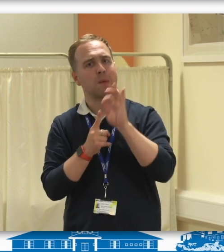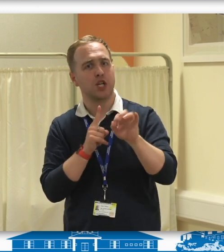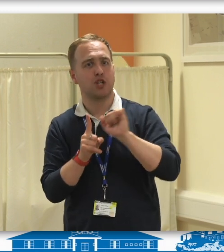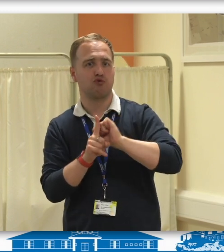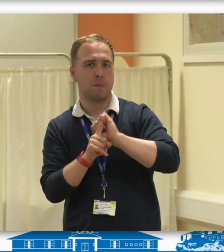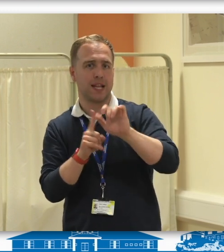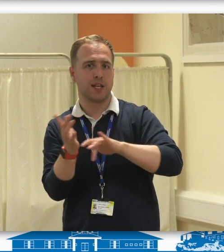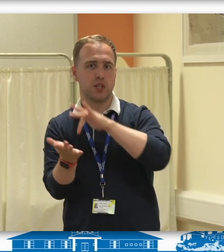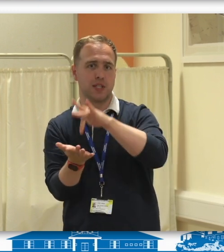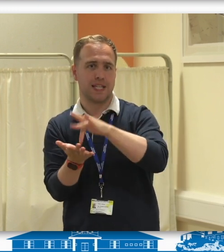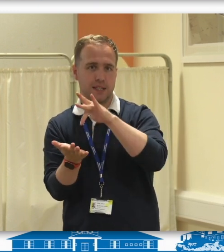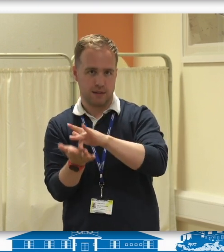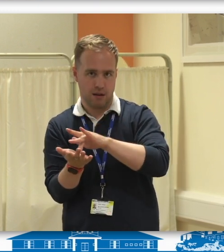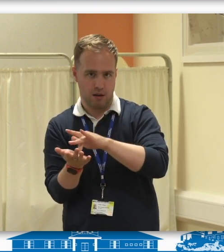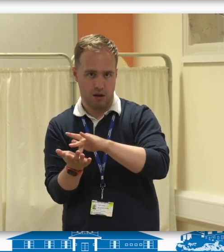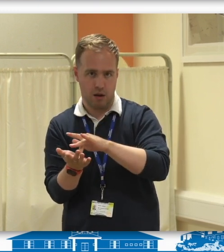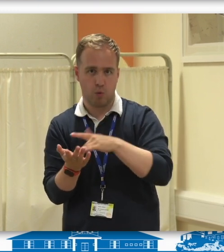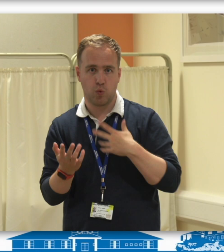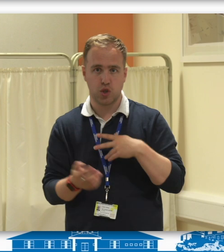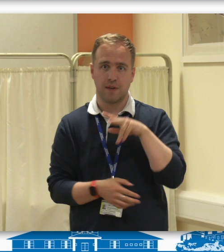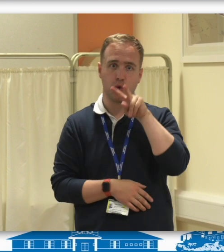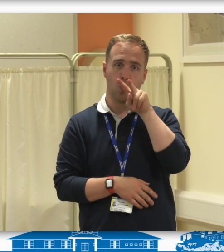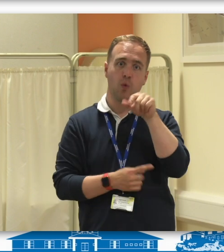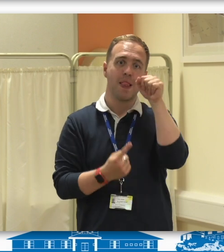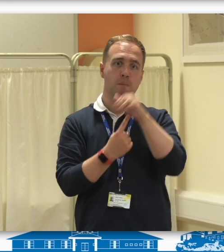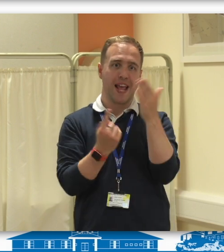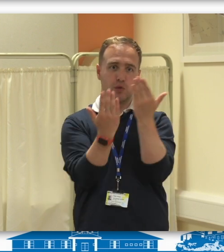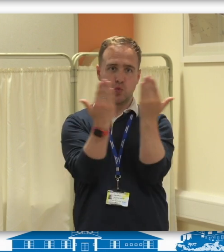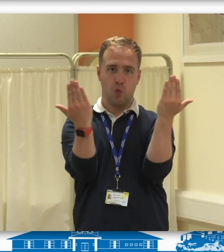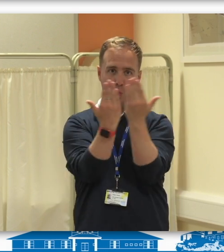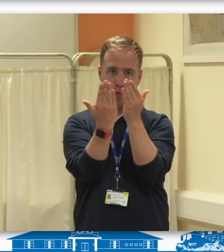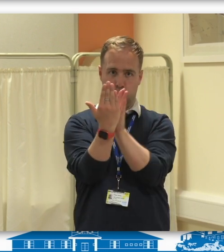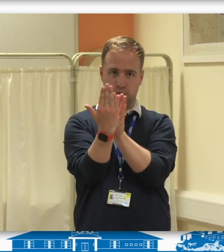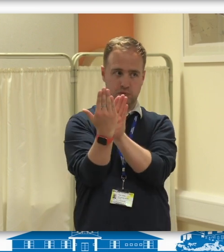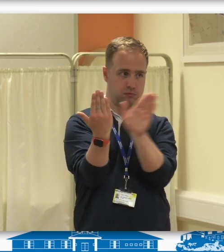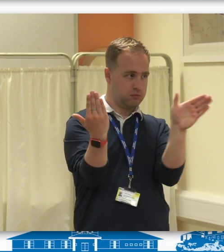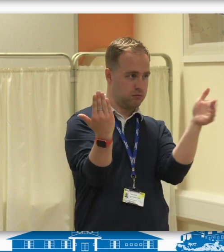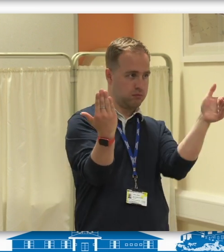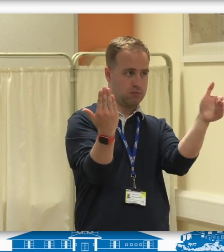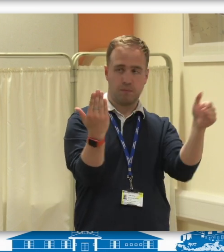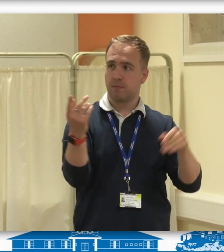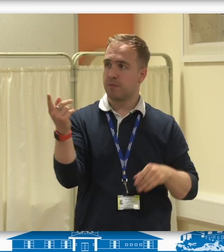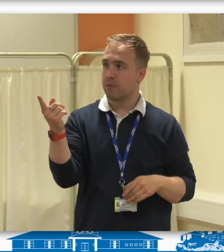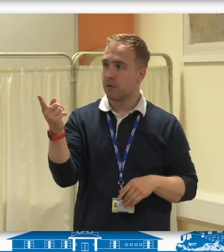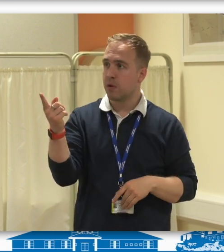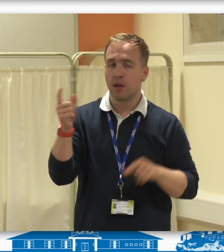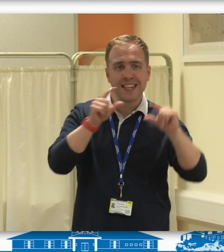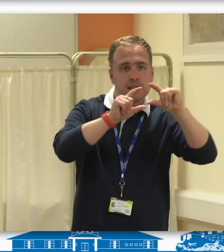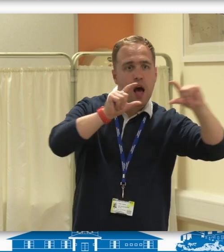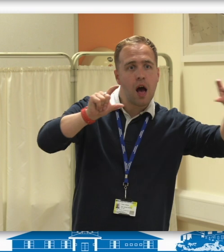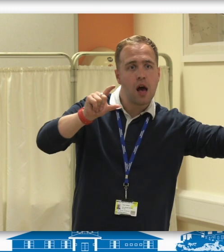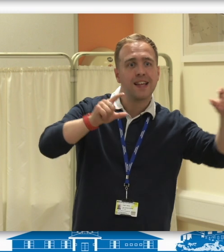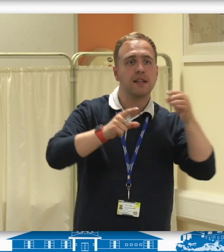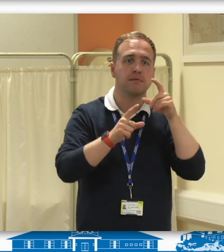Rehabilitation Centre, which is, if you stand looking at the main entrance, it's just to the left. Is there a sign saying